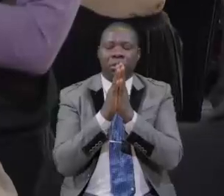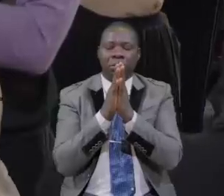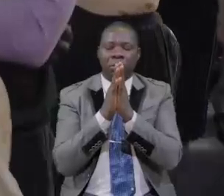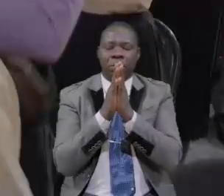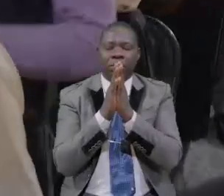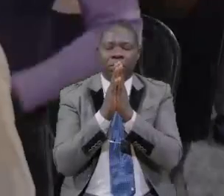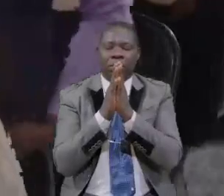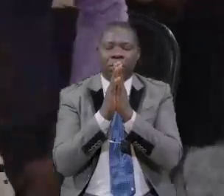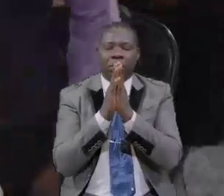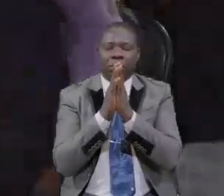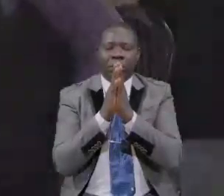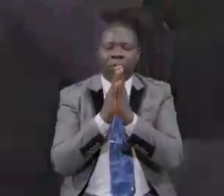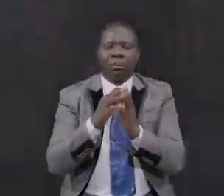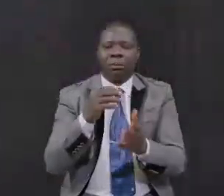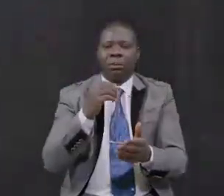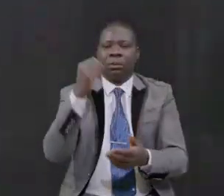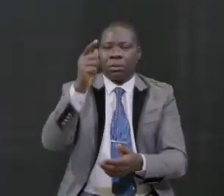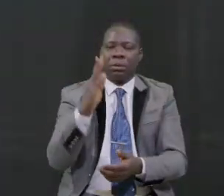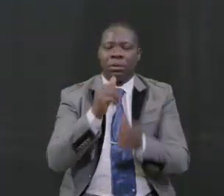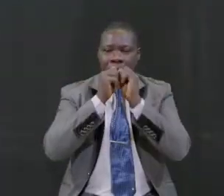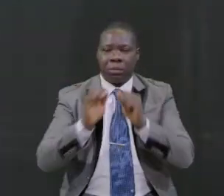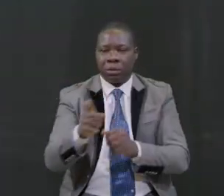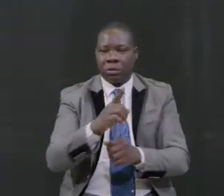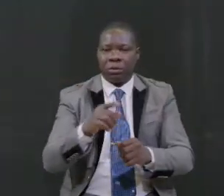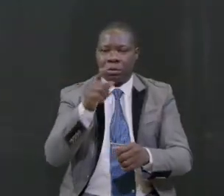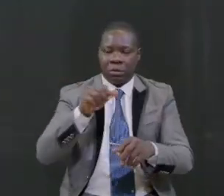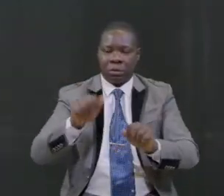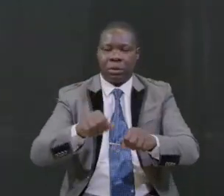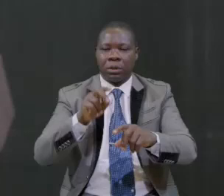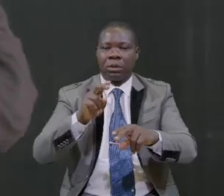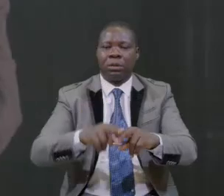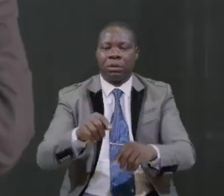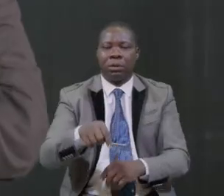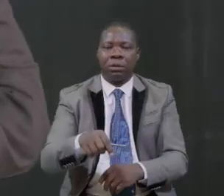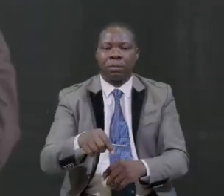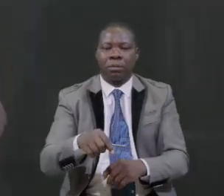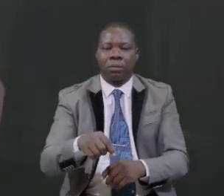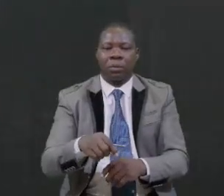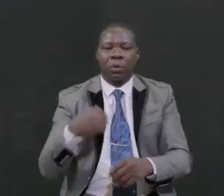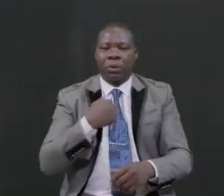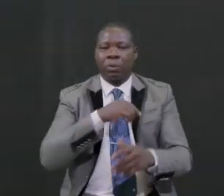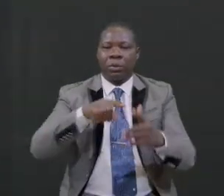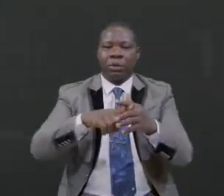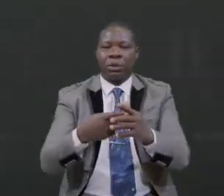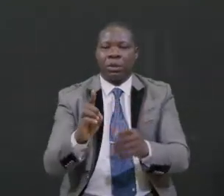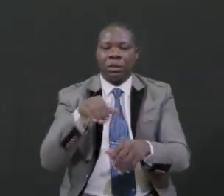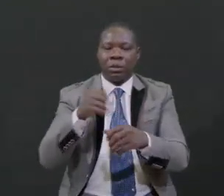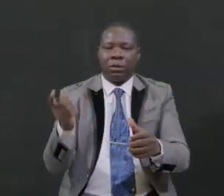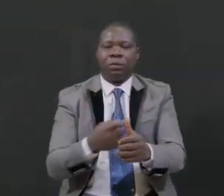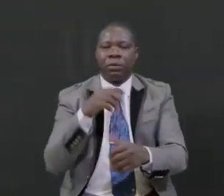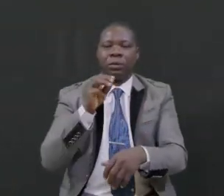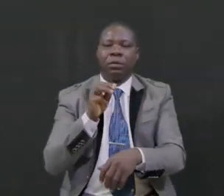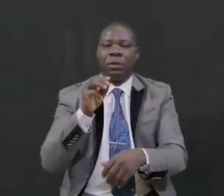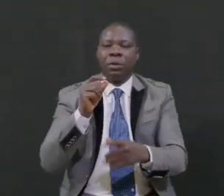God bless you. You can sit down. We started in the first message with